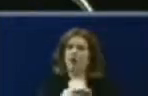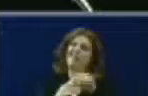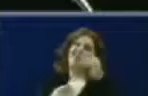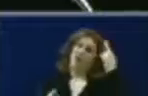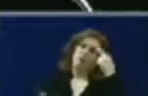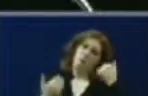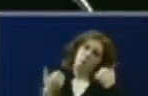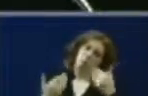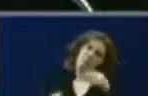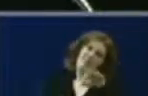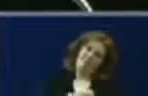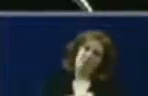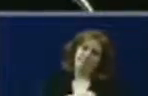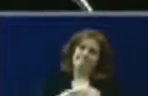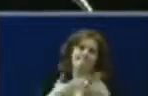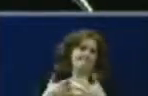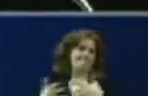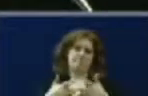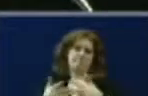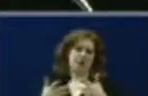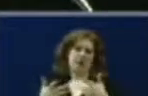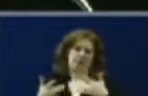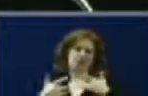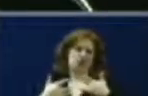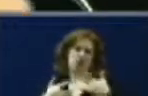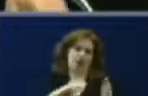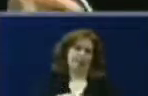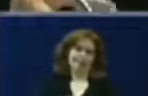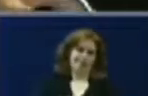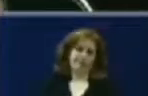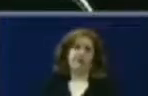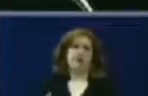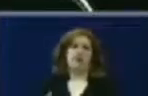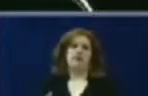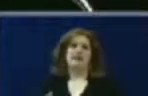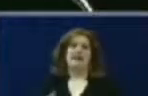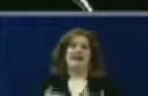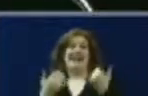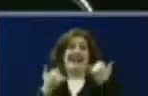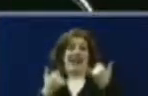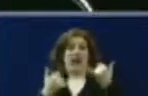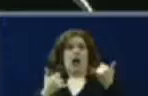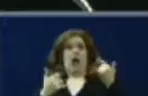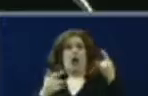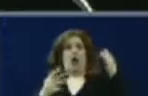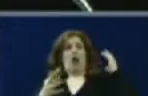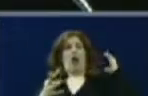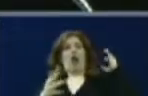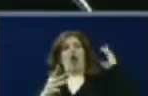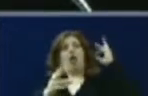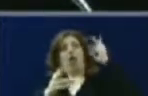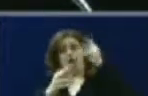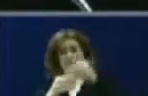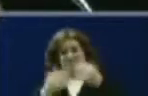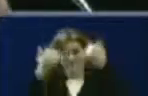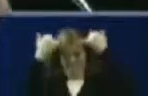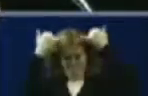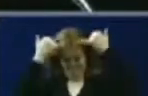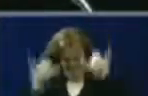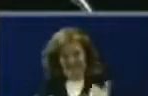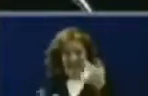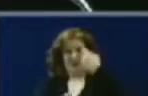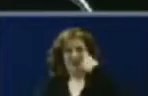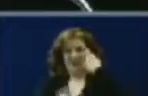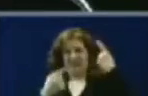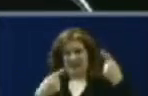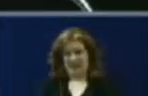vote despite our concerns. Flash forward to just recently. We've